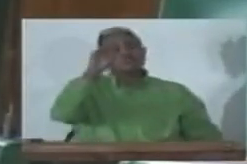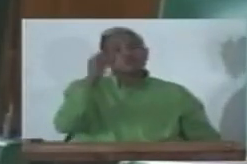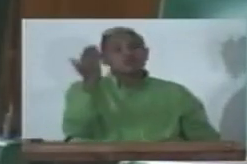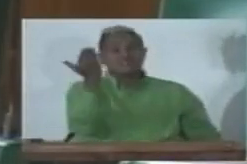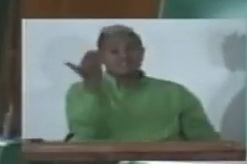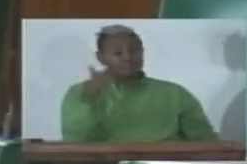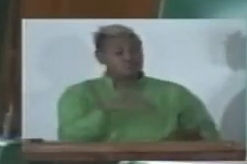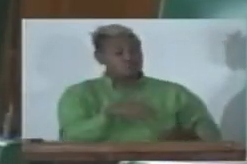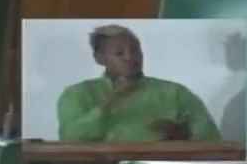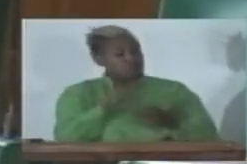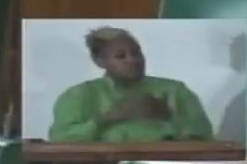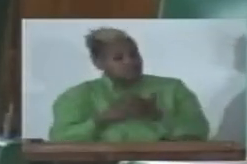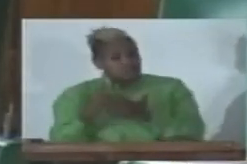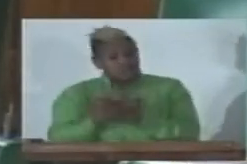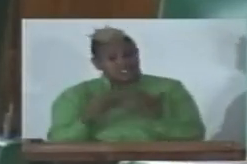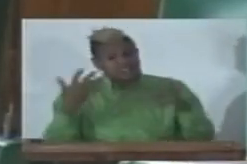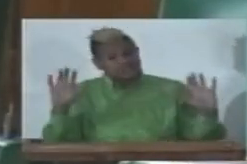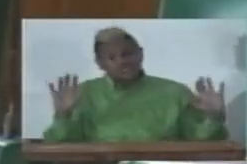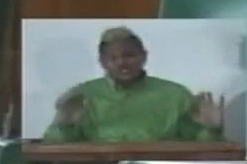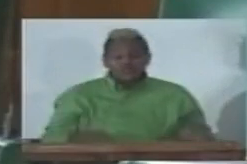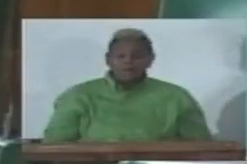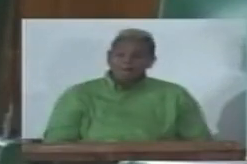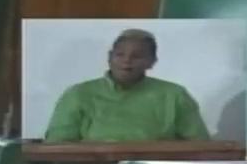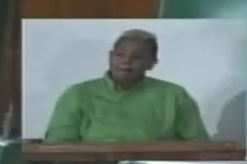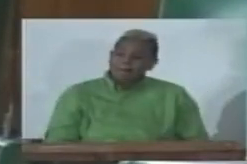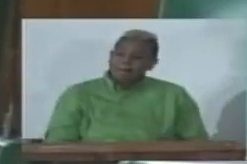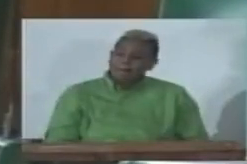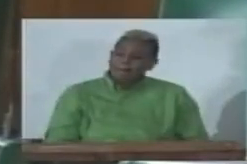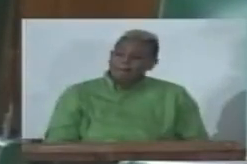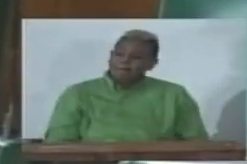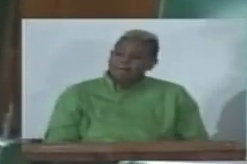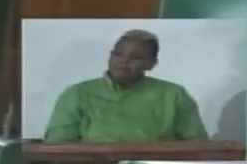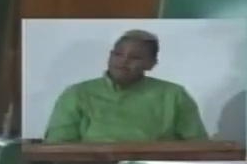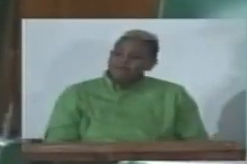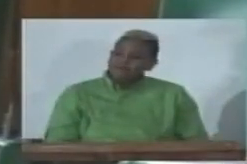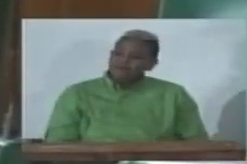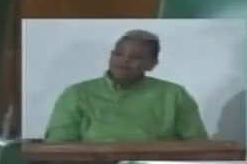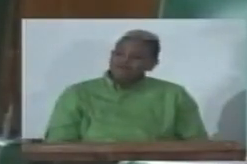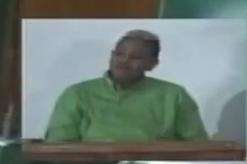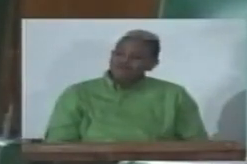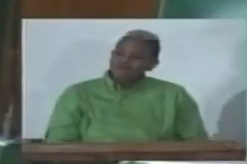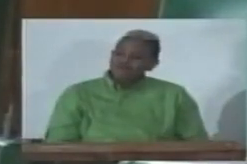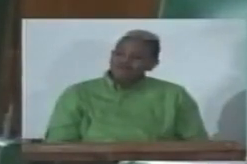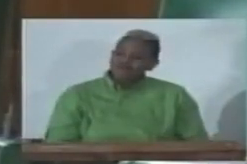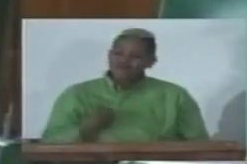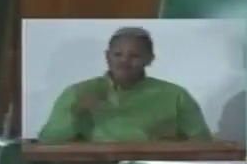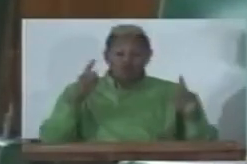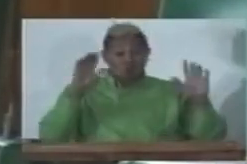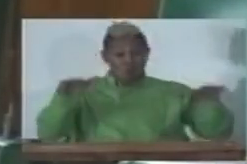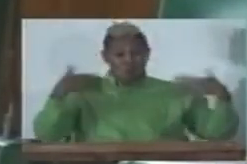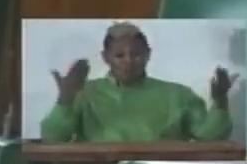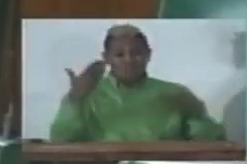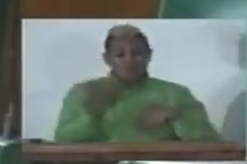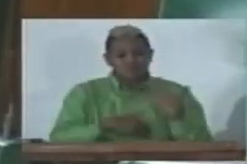2015. So a study was done. So we don't need to reinvent the wheel.